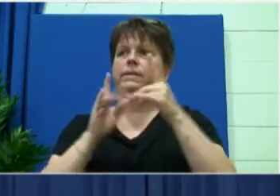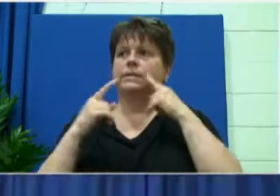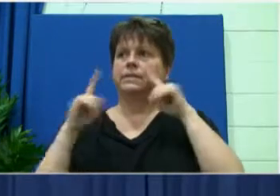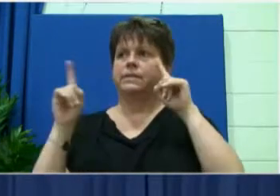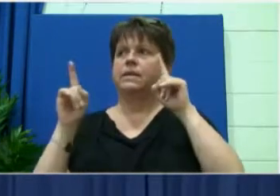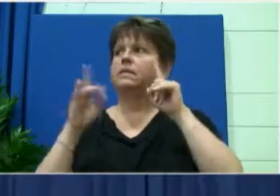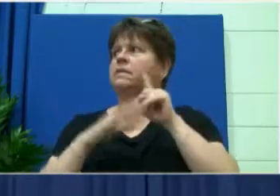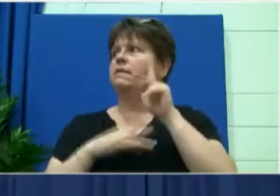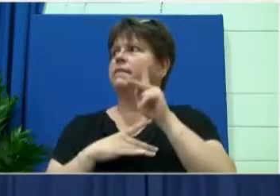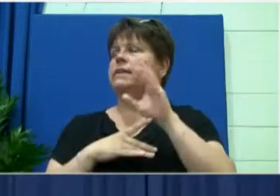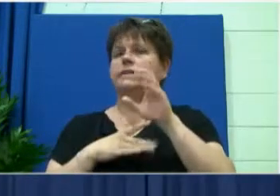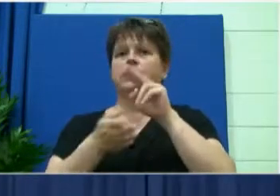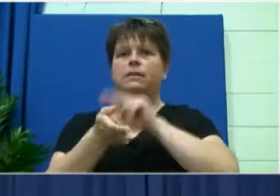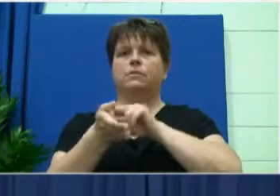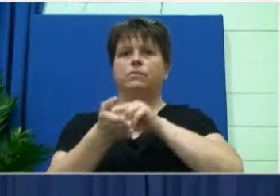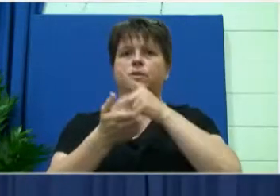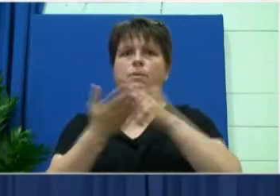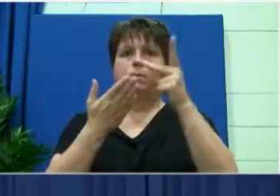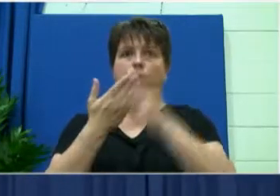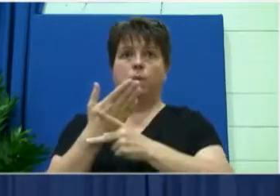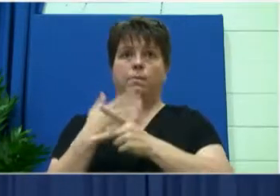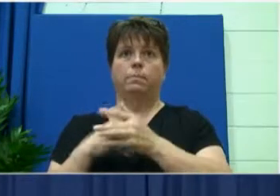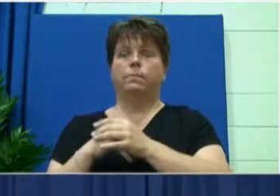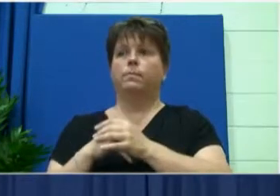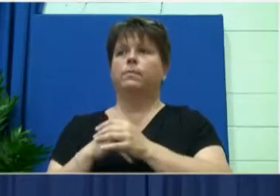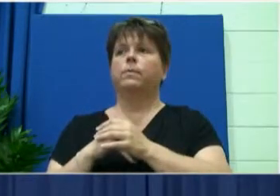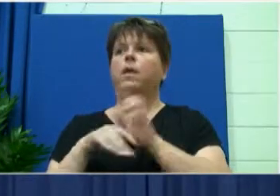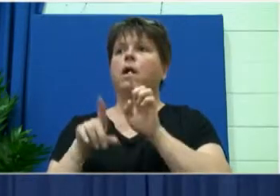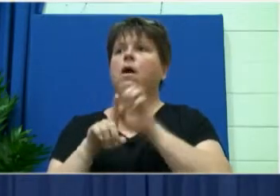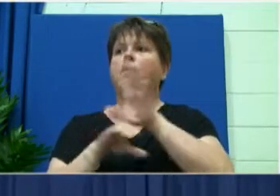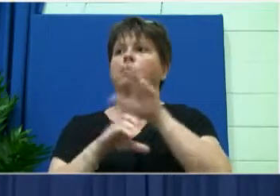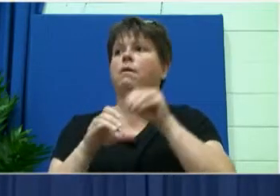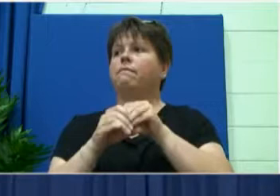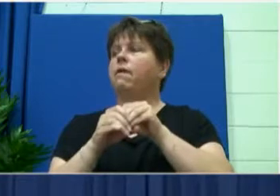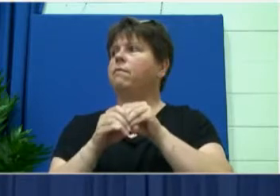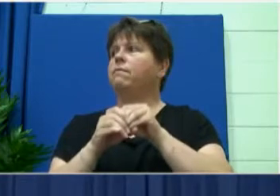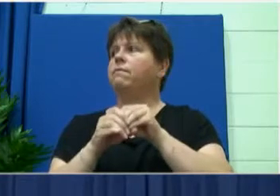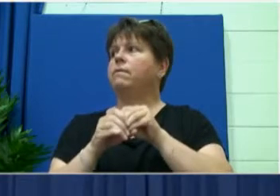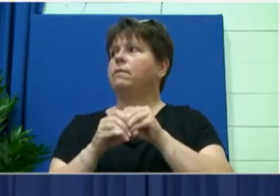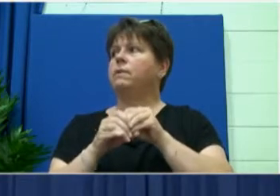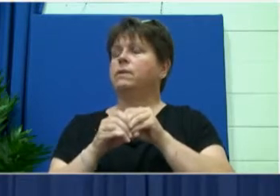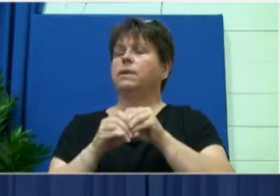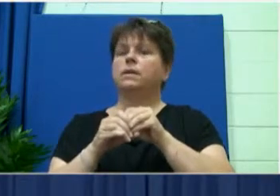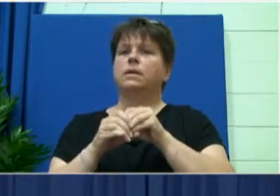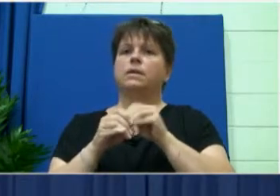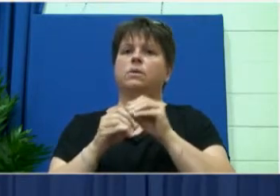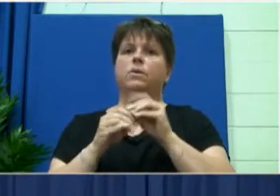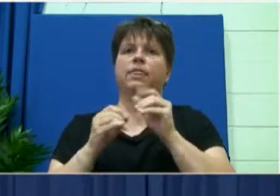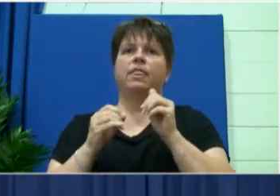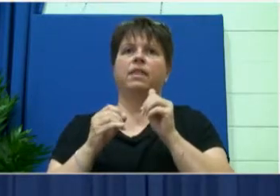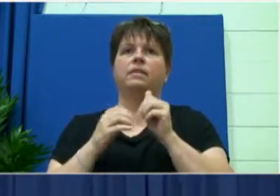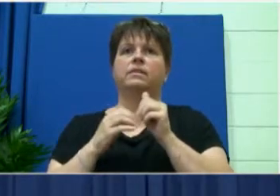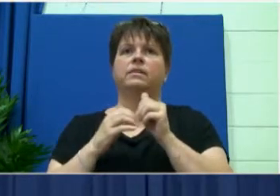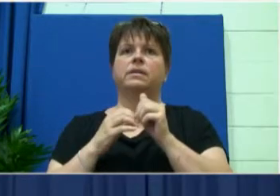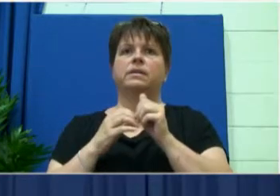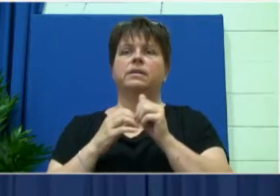of our KC nursing program. And was also involved, along with the Dean